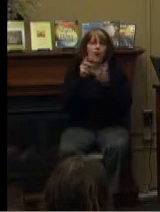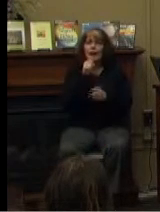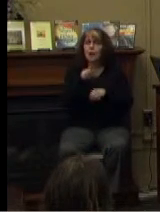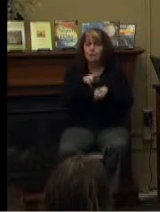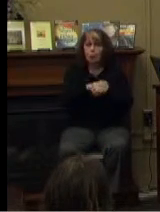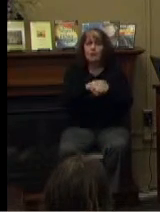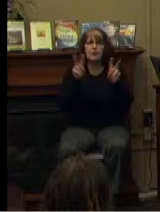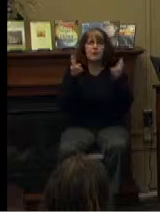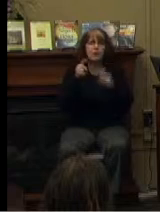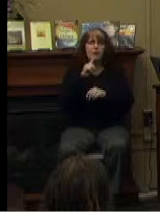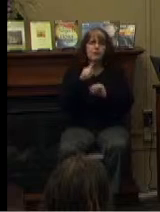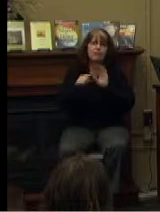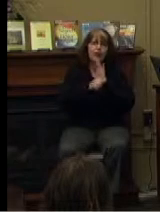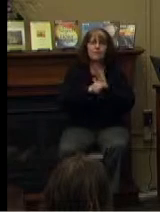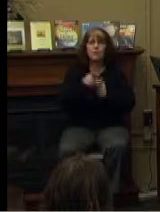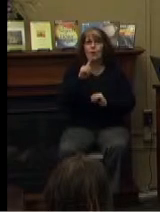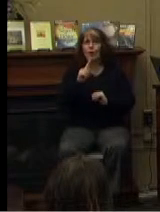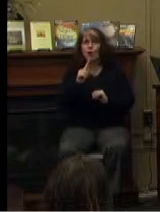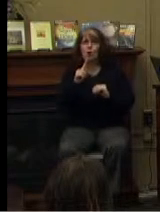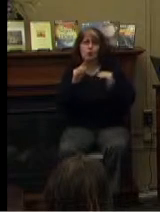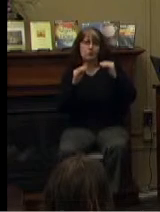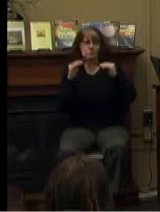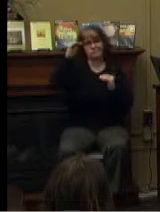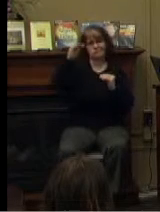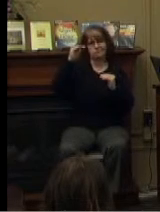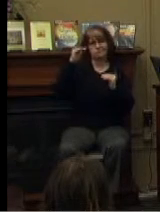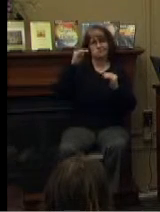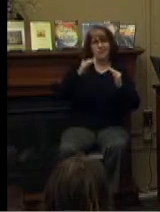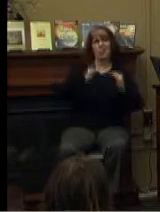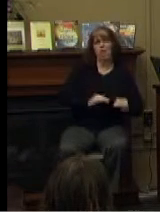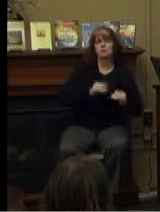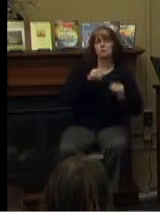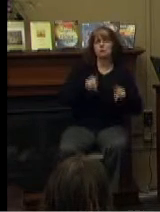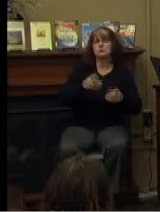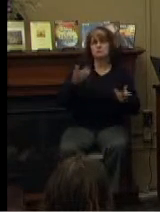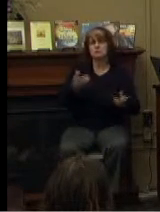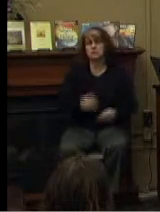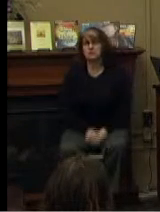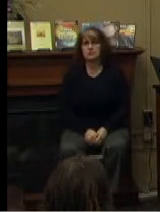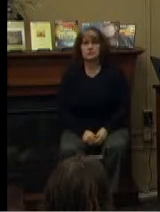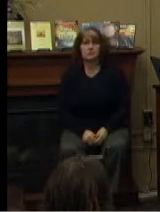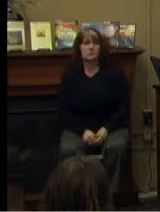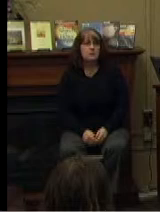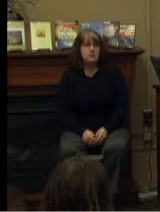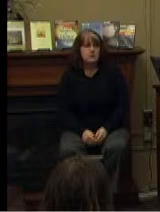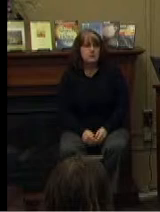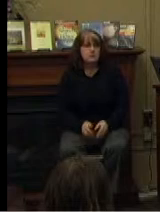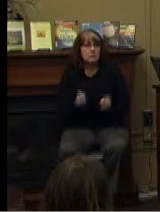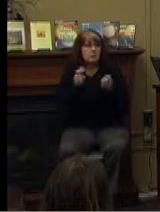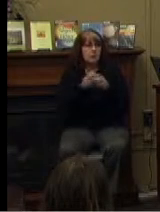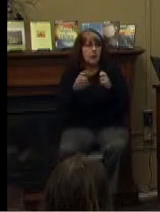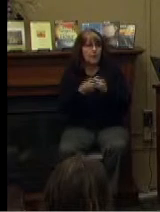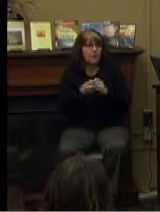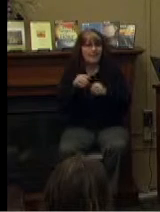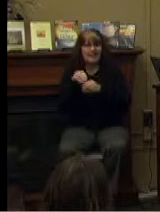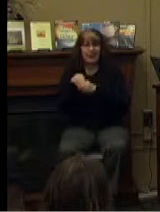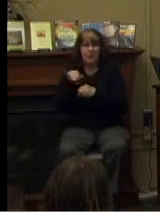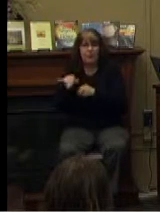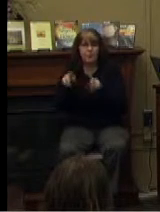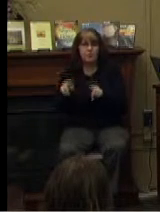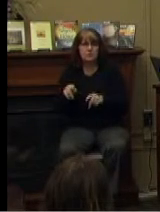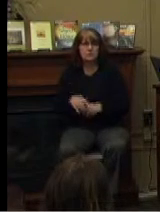negative, you're less than human, right? And the problem resides in that person. So those persons not